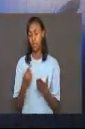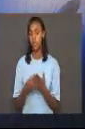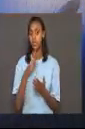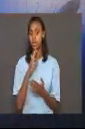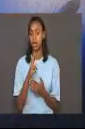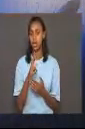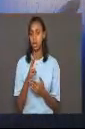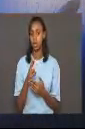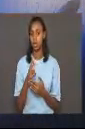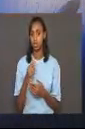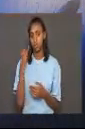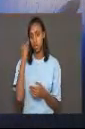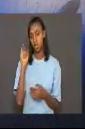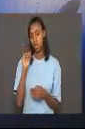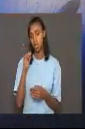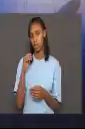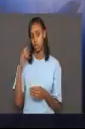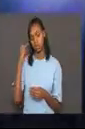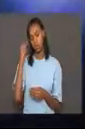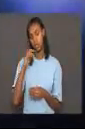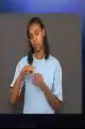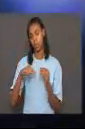These are grim ideas to think about.